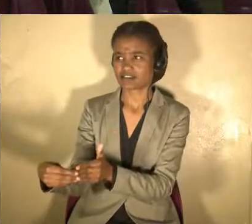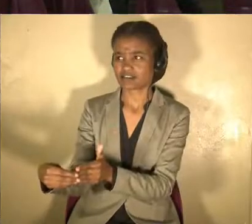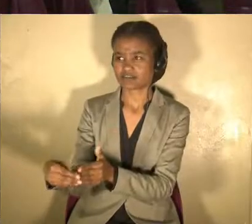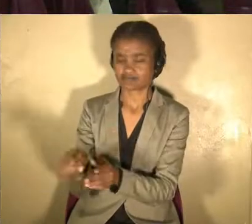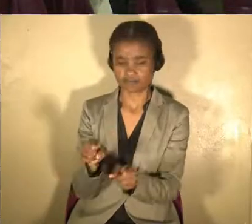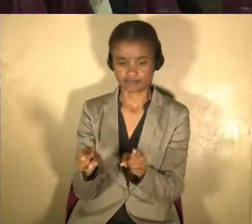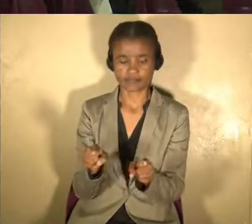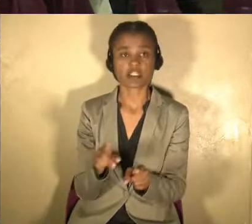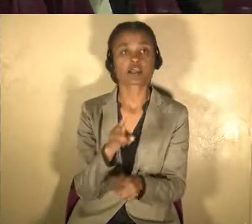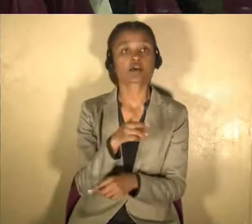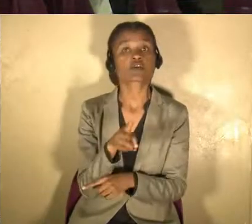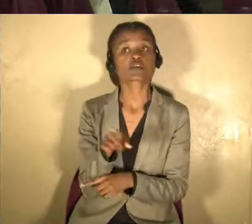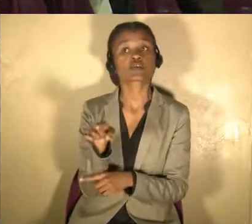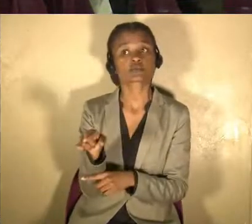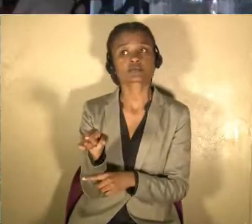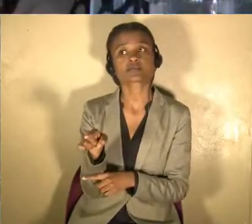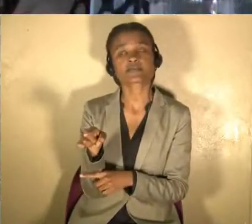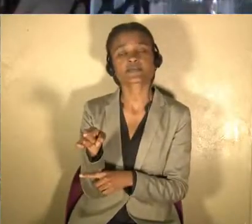around the 18-year-olds.